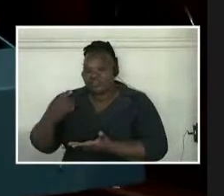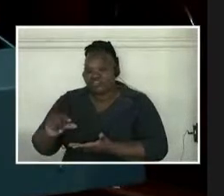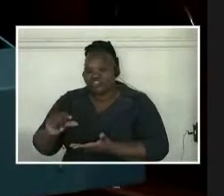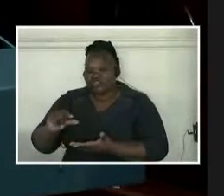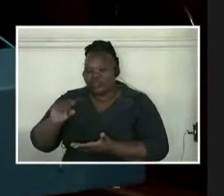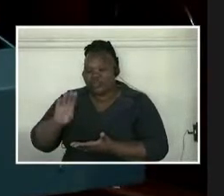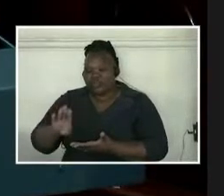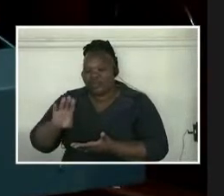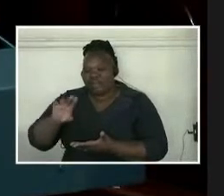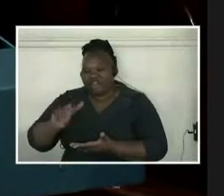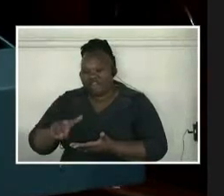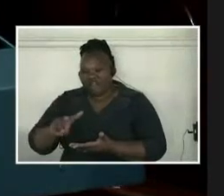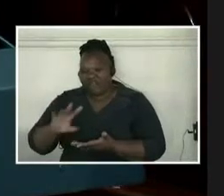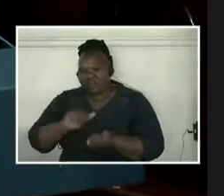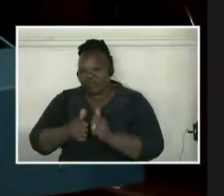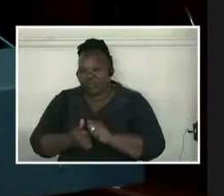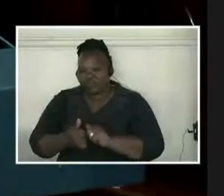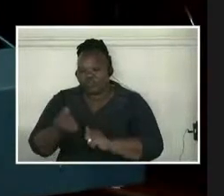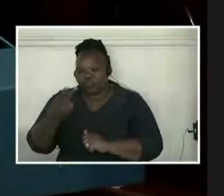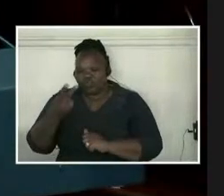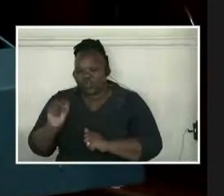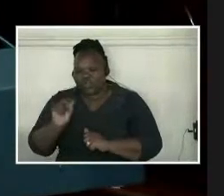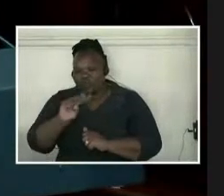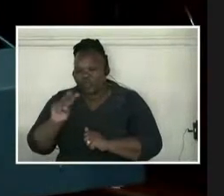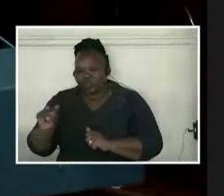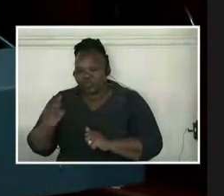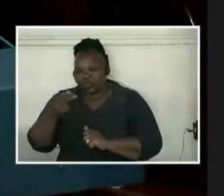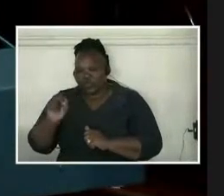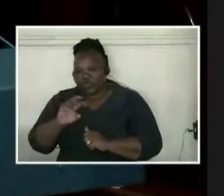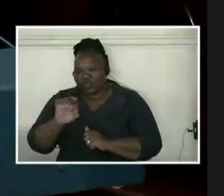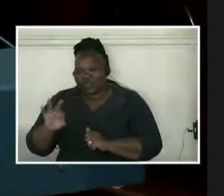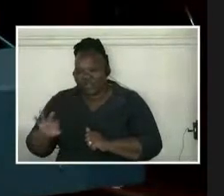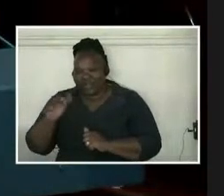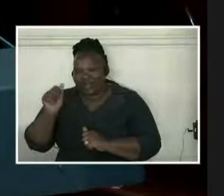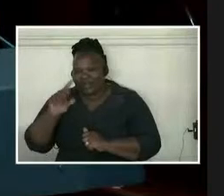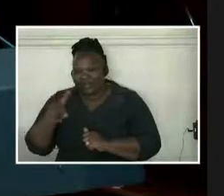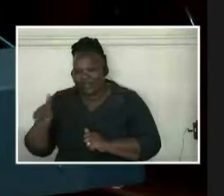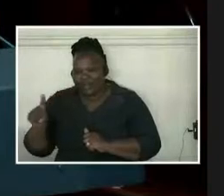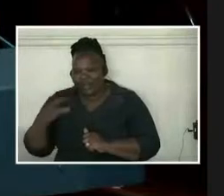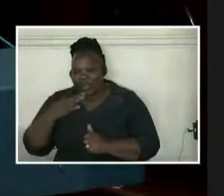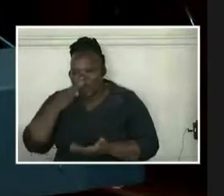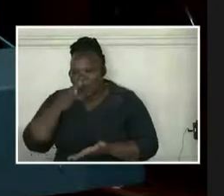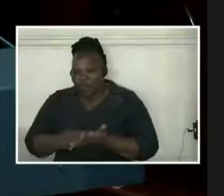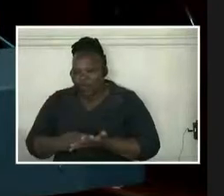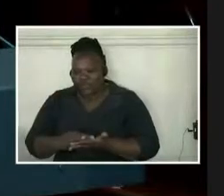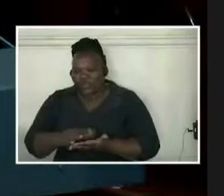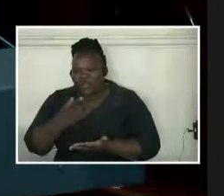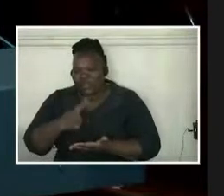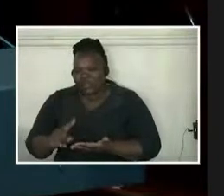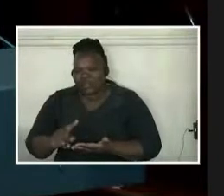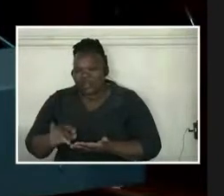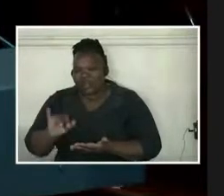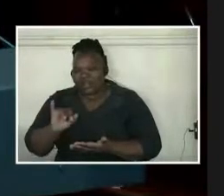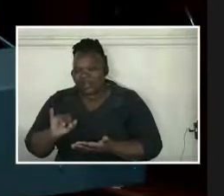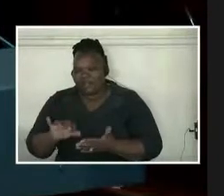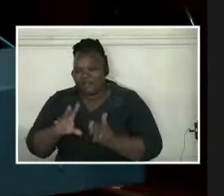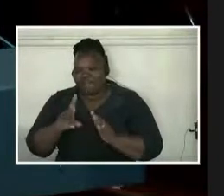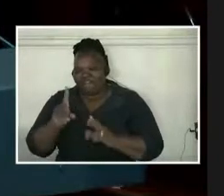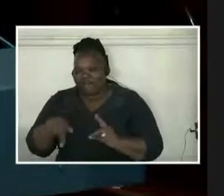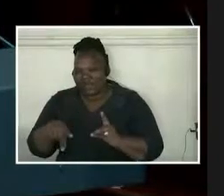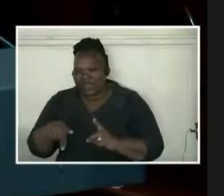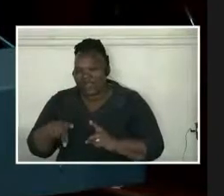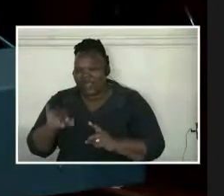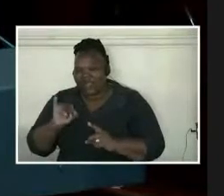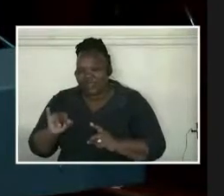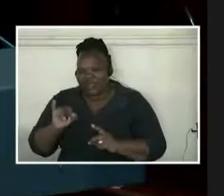sports in in 2022-2023 app and it is proposed that performance indicator targets which talk